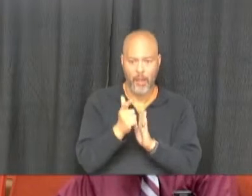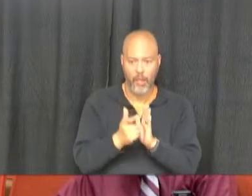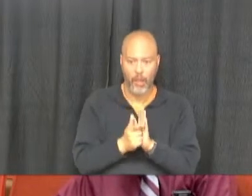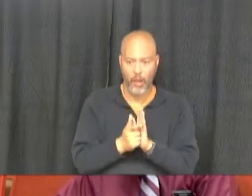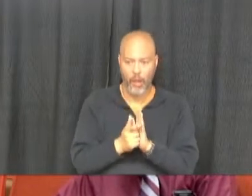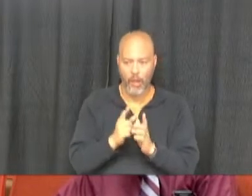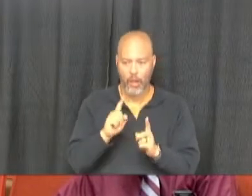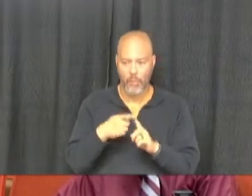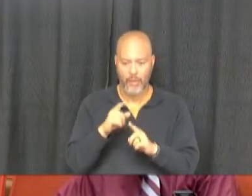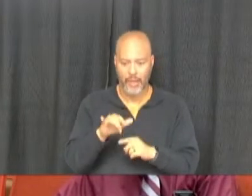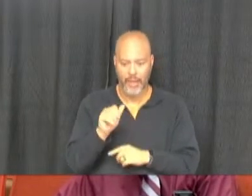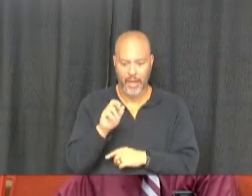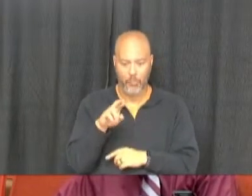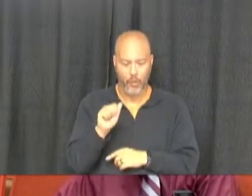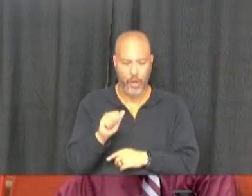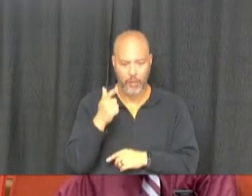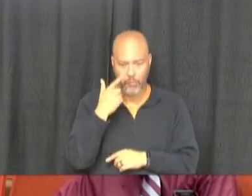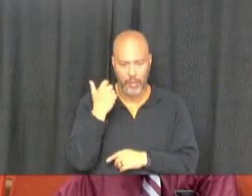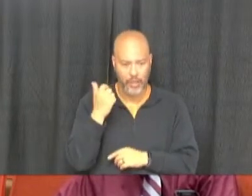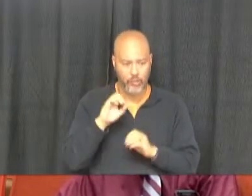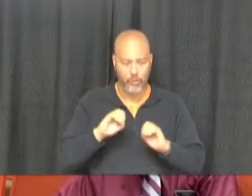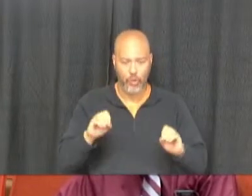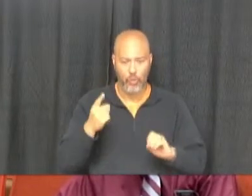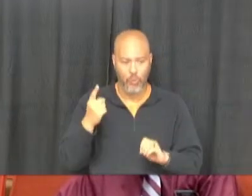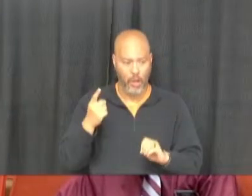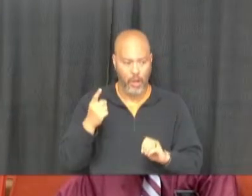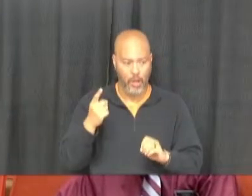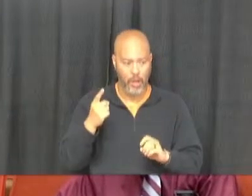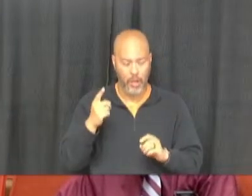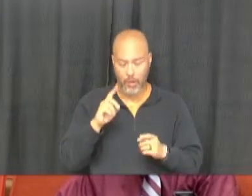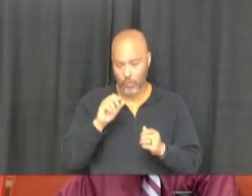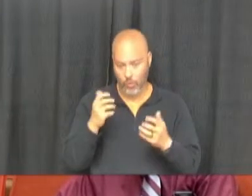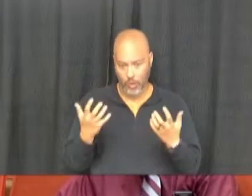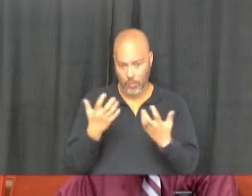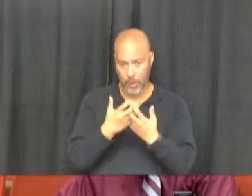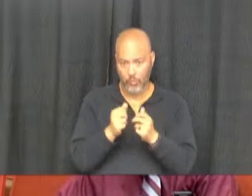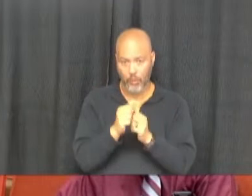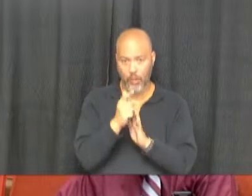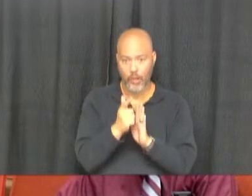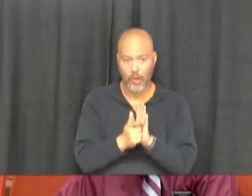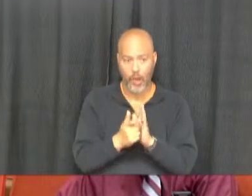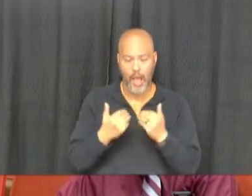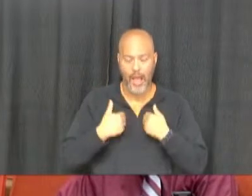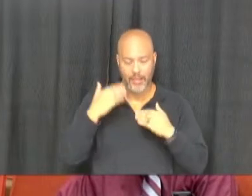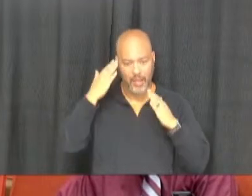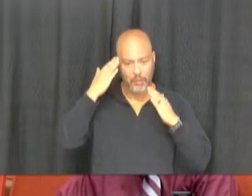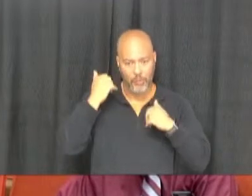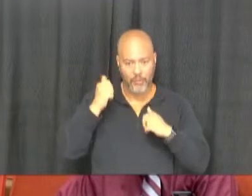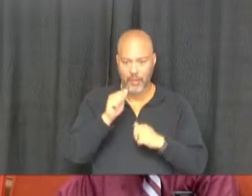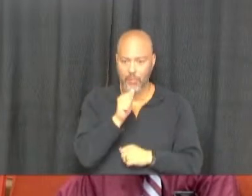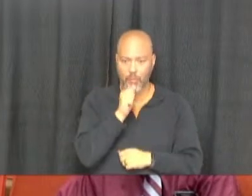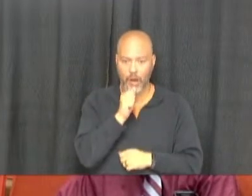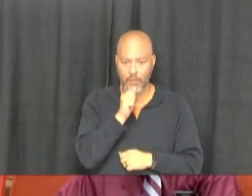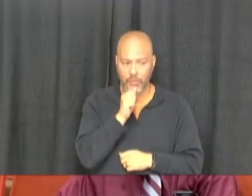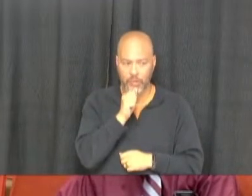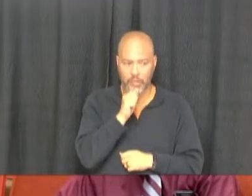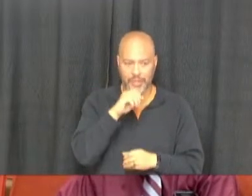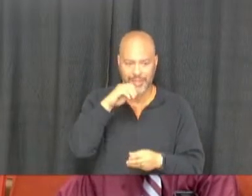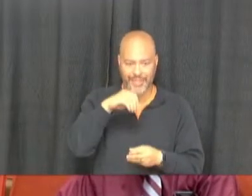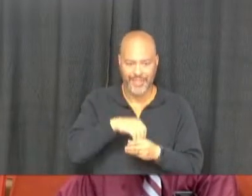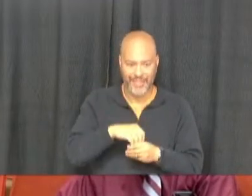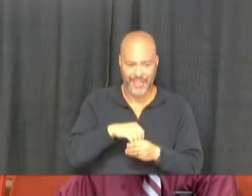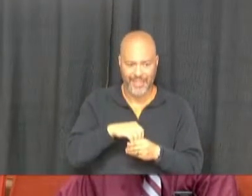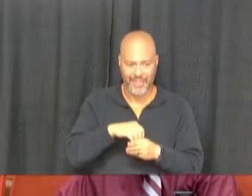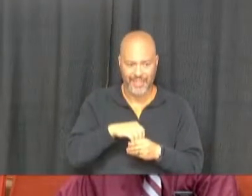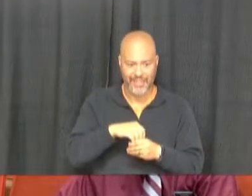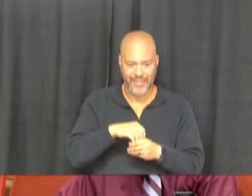Amendment about these cameras, because no one, according to the law, has an expectation of privacy in